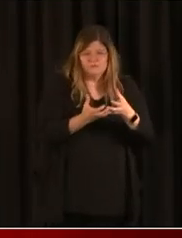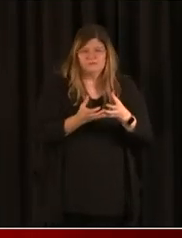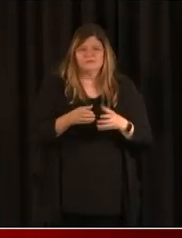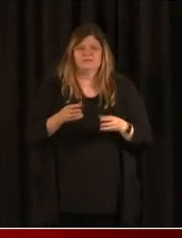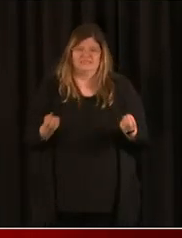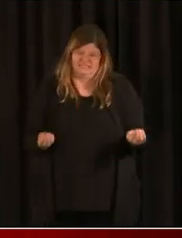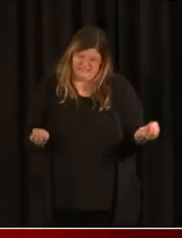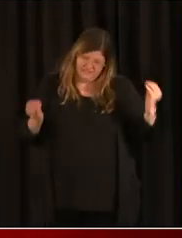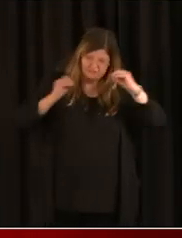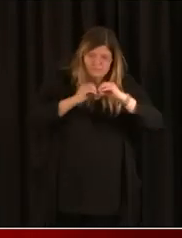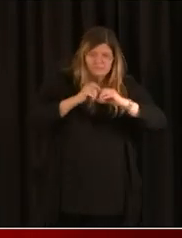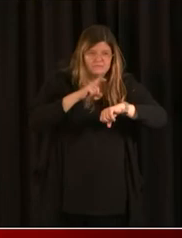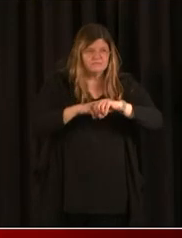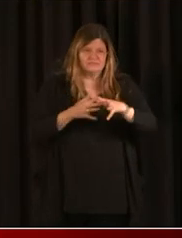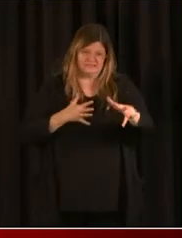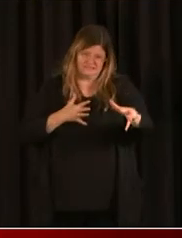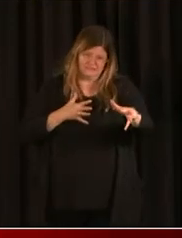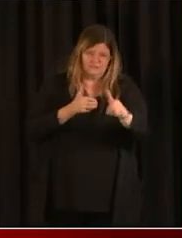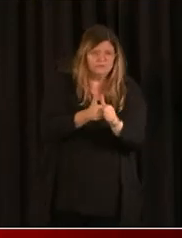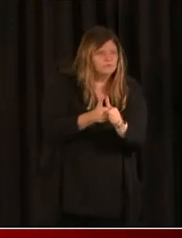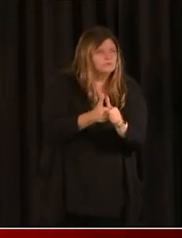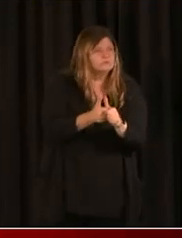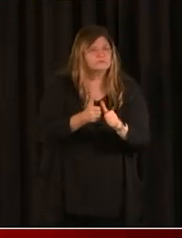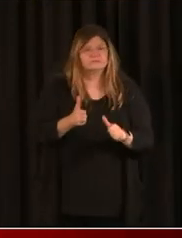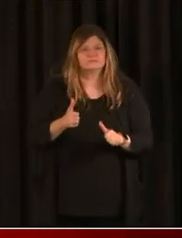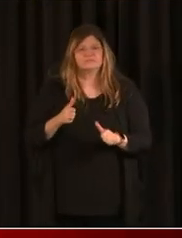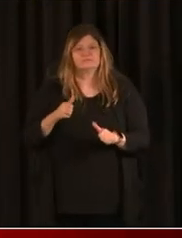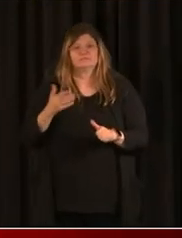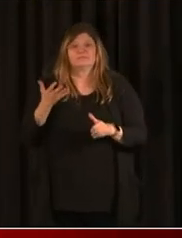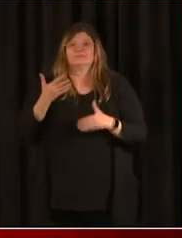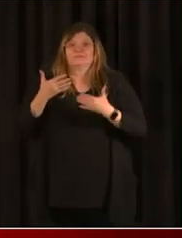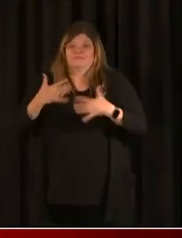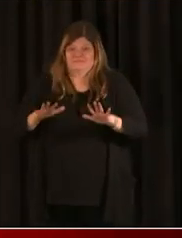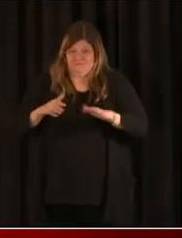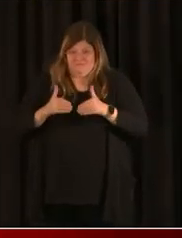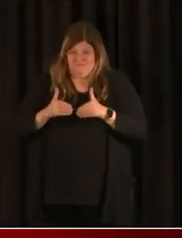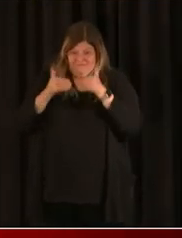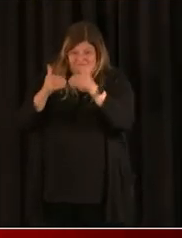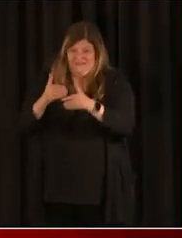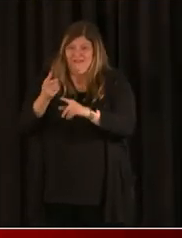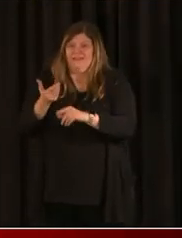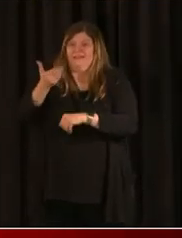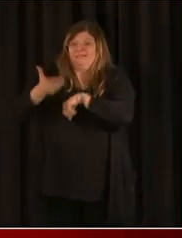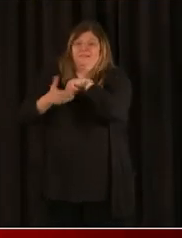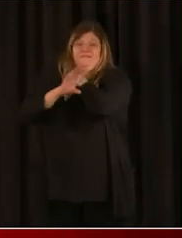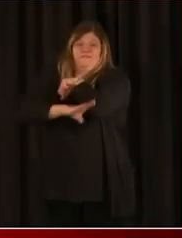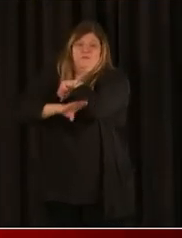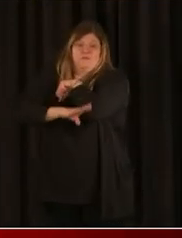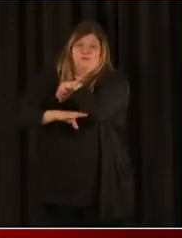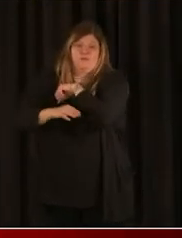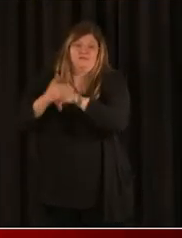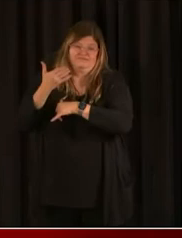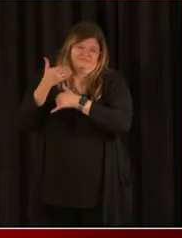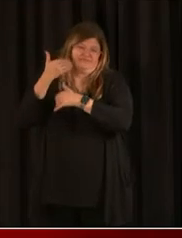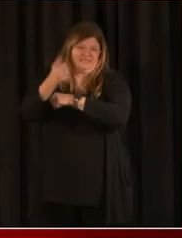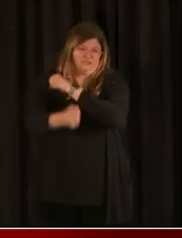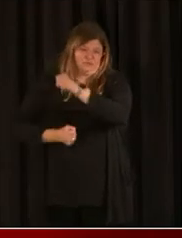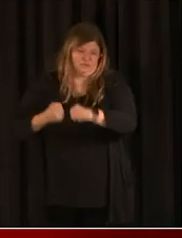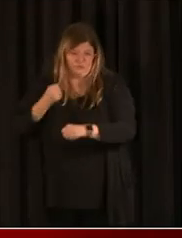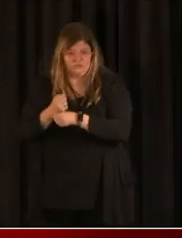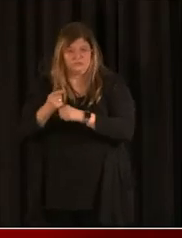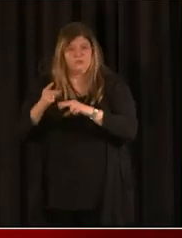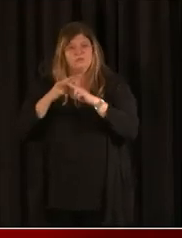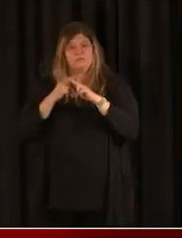need it the most. And then our next tier of support would be what we're calling acceleration academies, which would